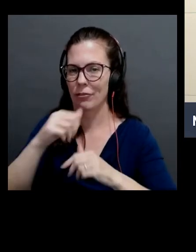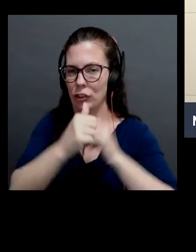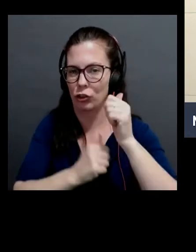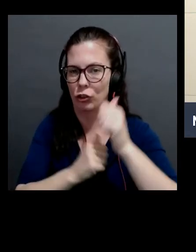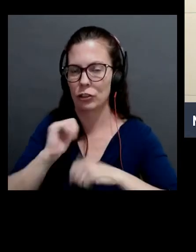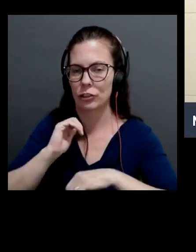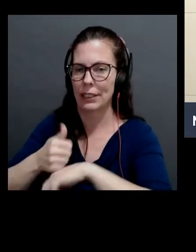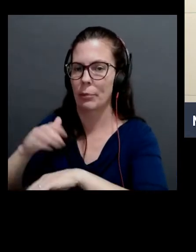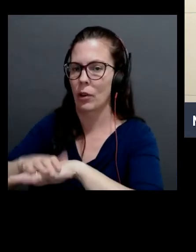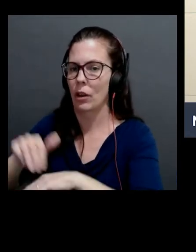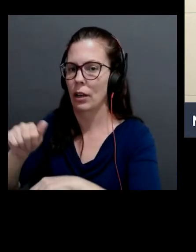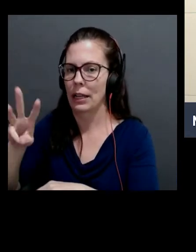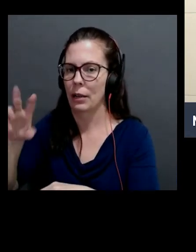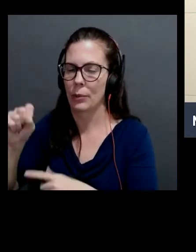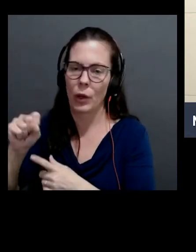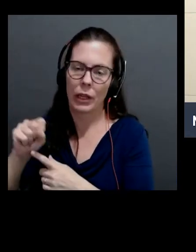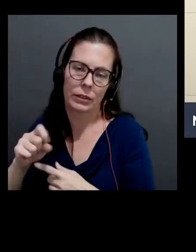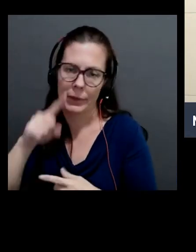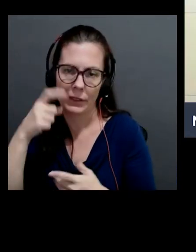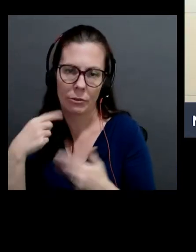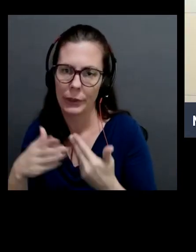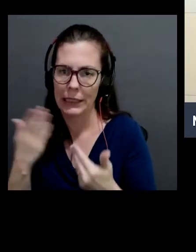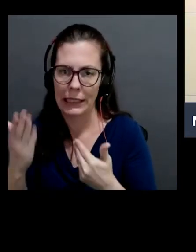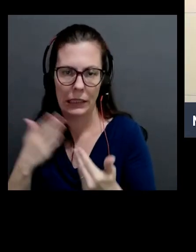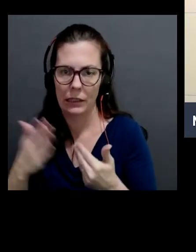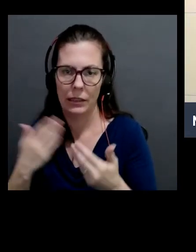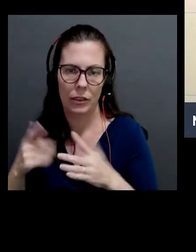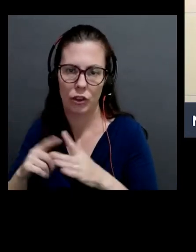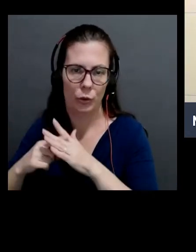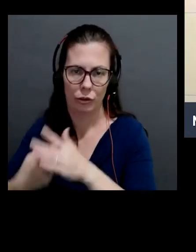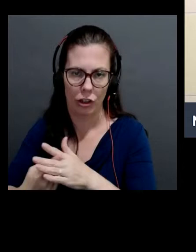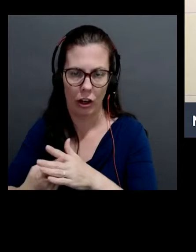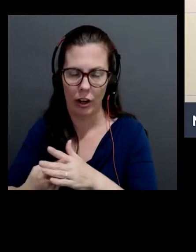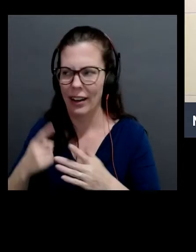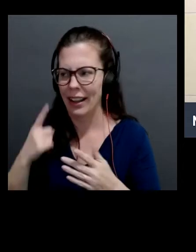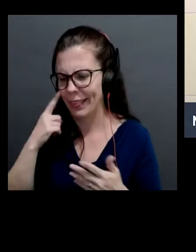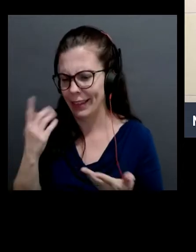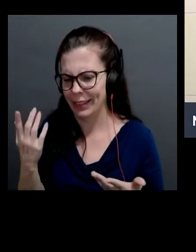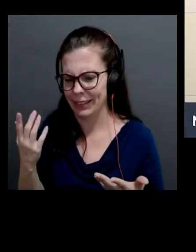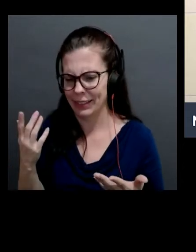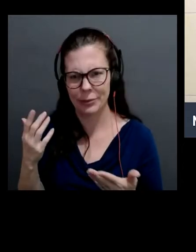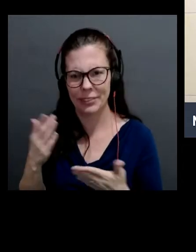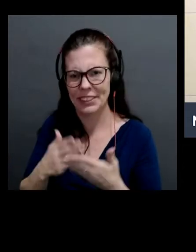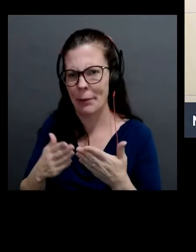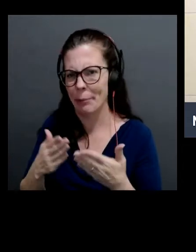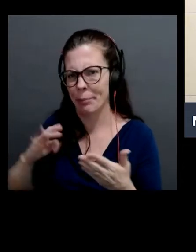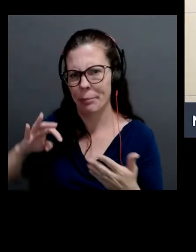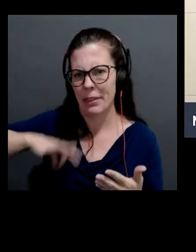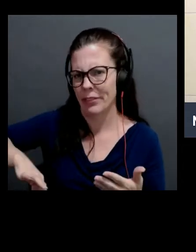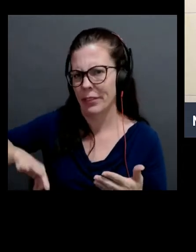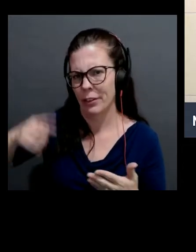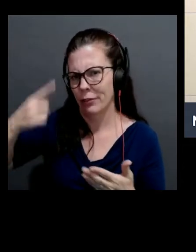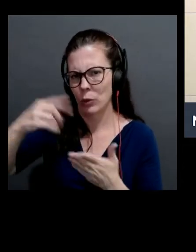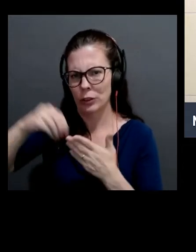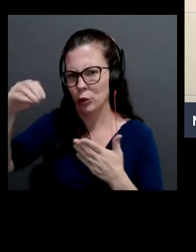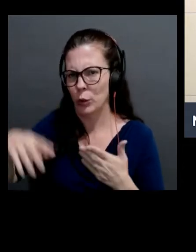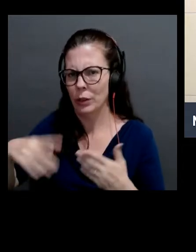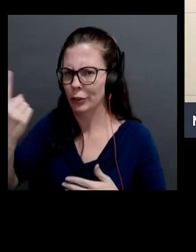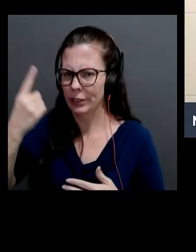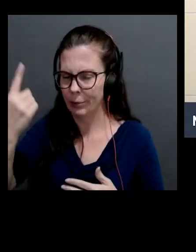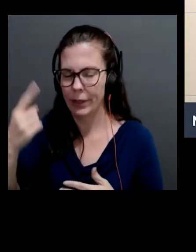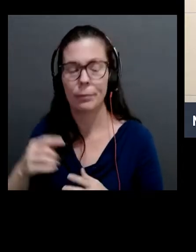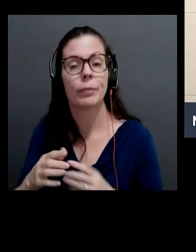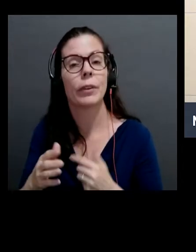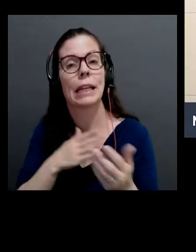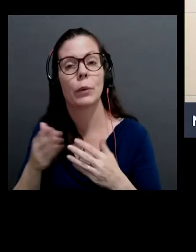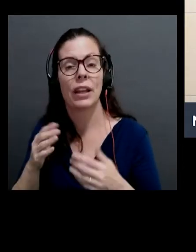AWS just because it was super easy to get started. I think there was like some sort of incentives for students, and so that's